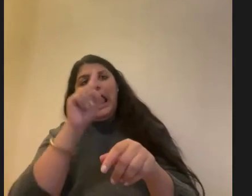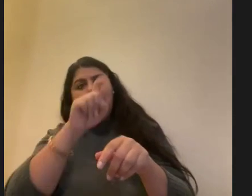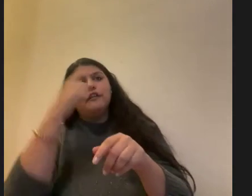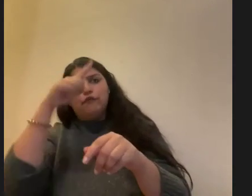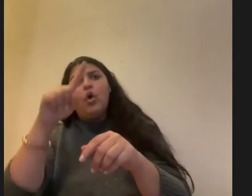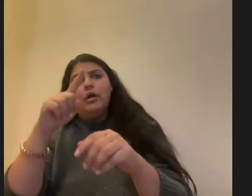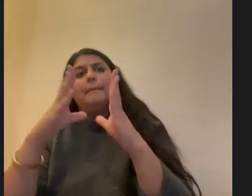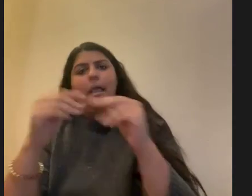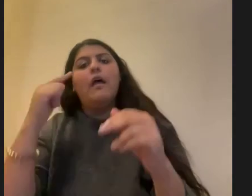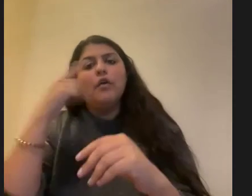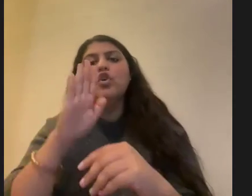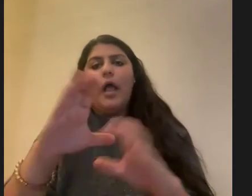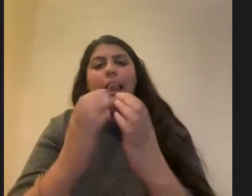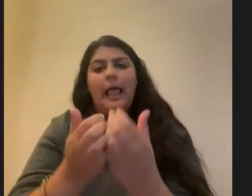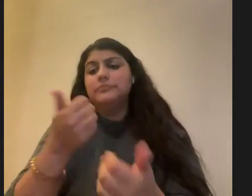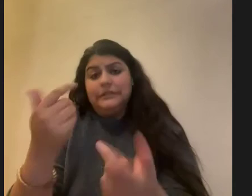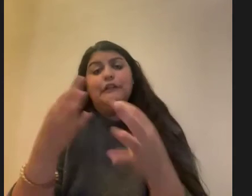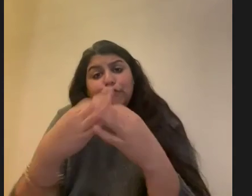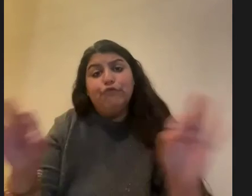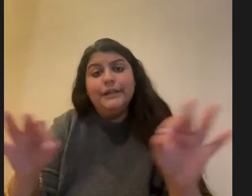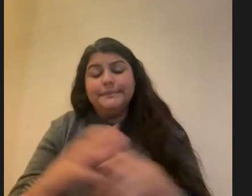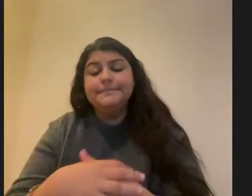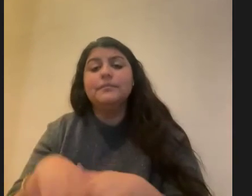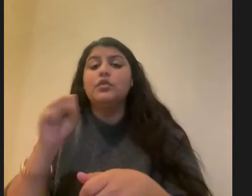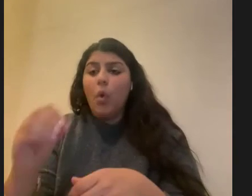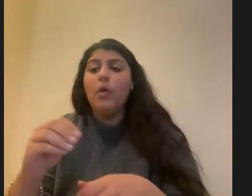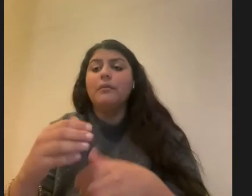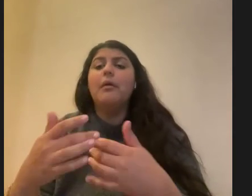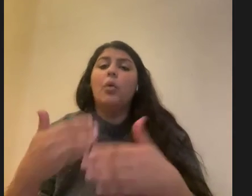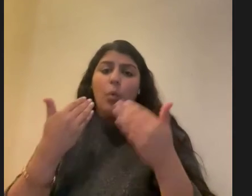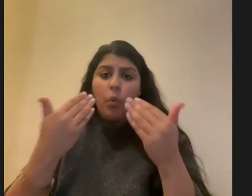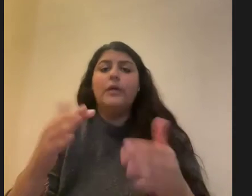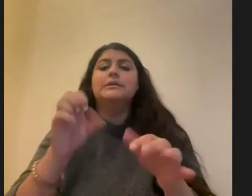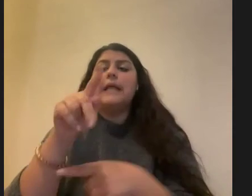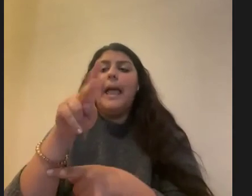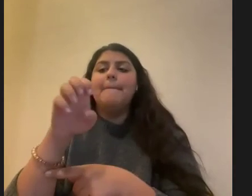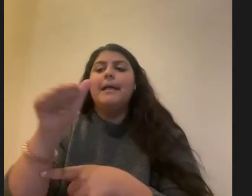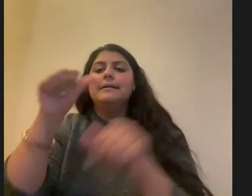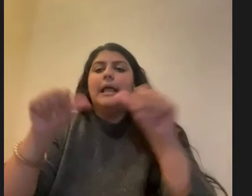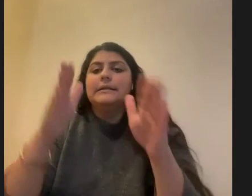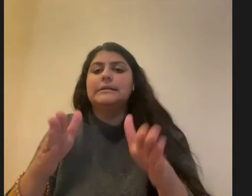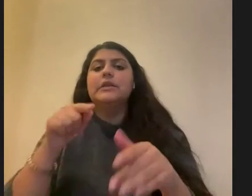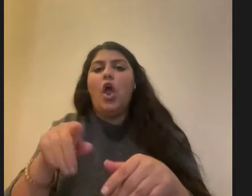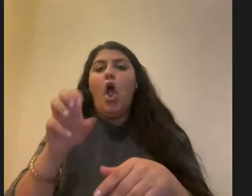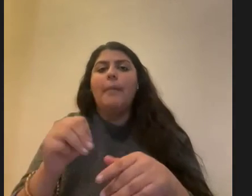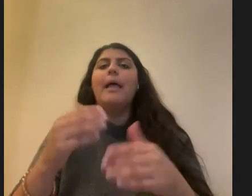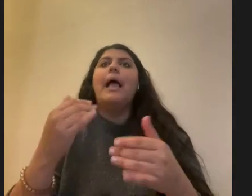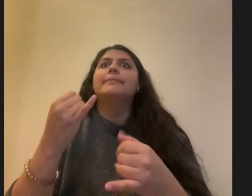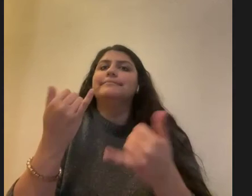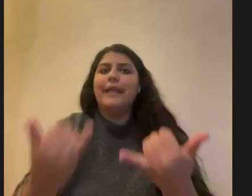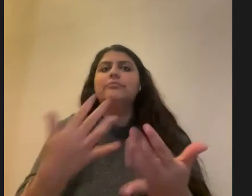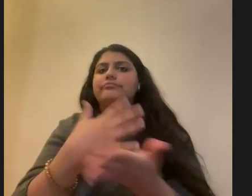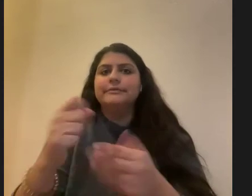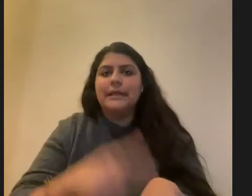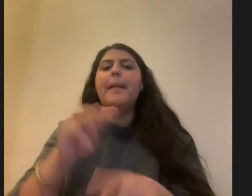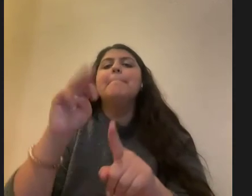Our scientists are ready to go. So feel free to do that at skypeascientist.com. At this point, we are out of time. So we are going to ask Meg